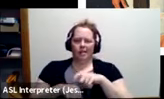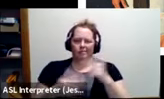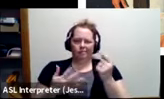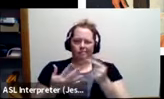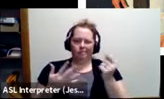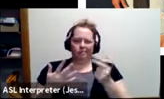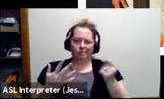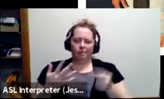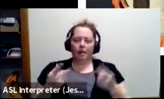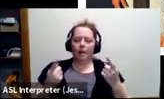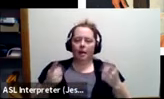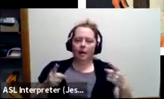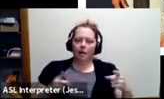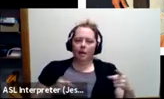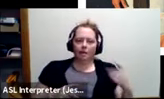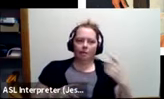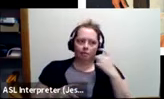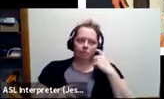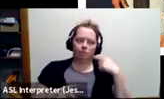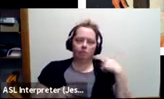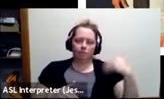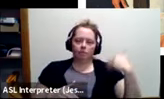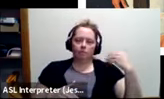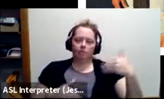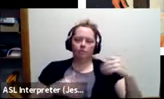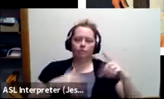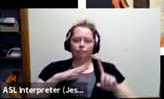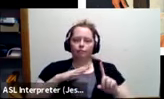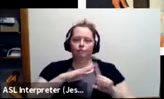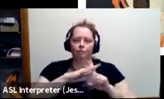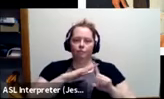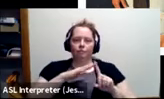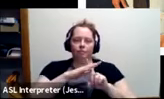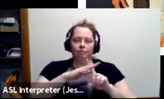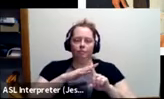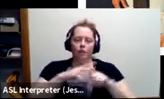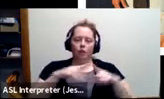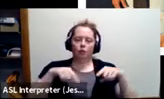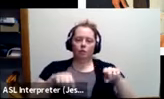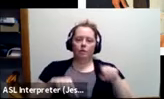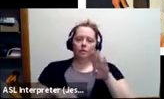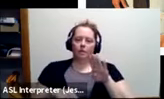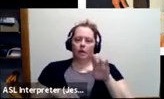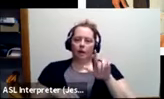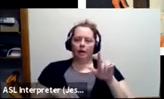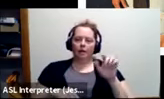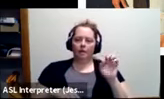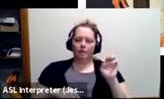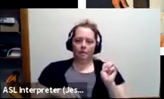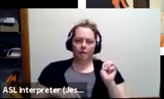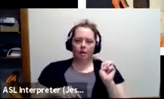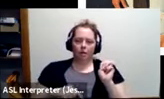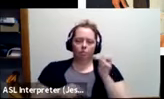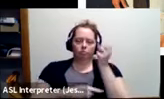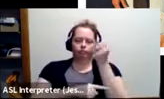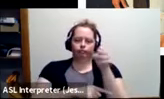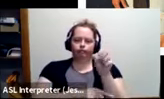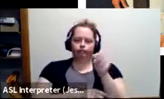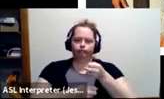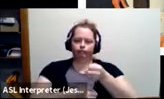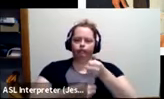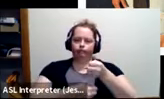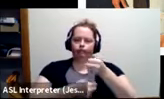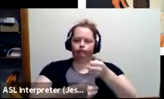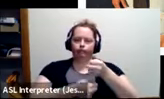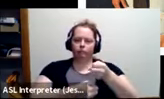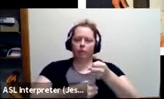things have been happening during the protest, during our Black Lives Matter protest, and making sure that Black